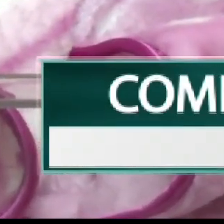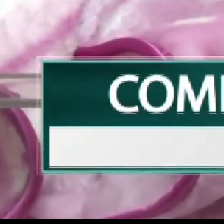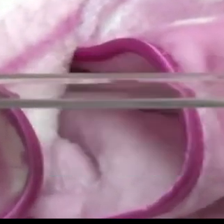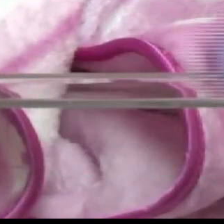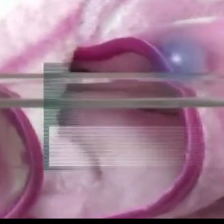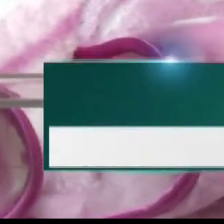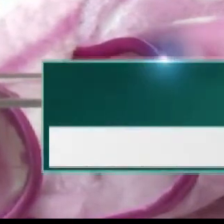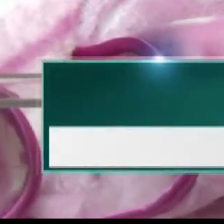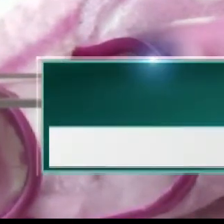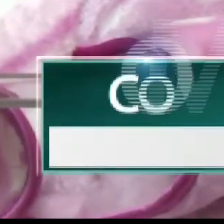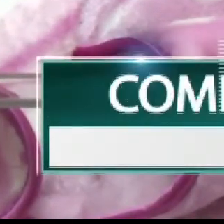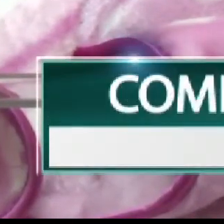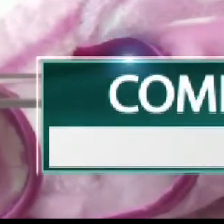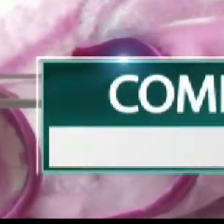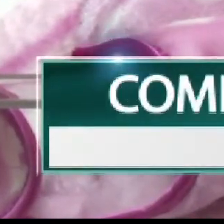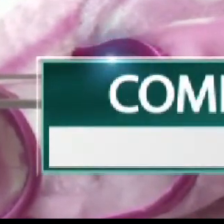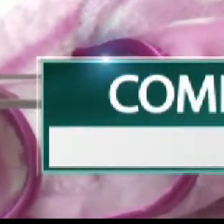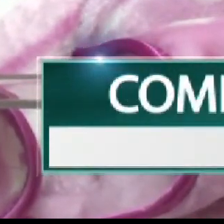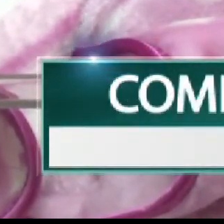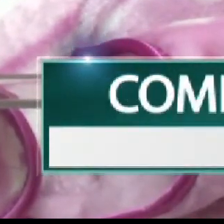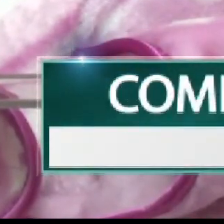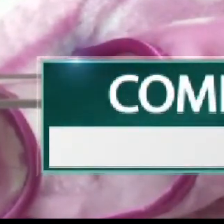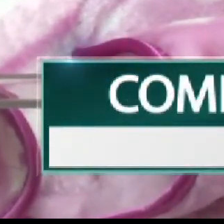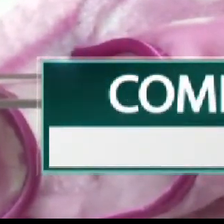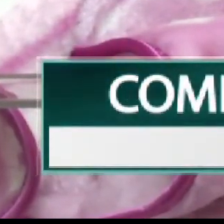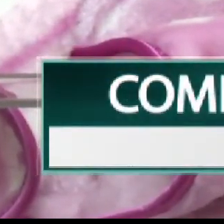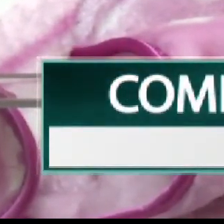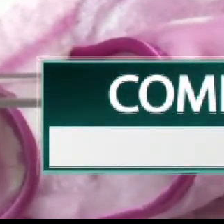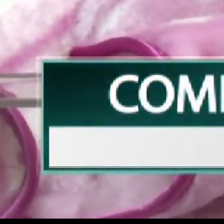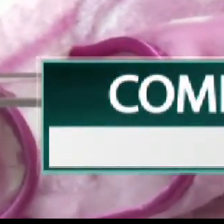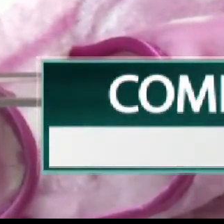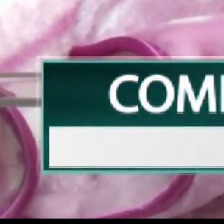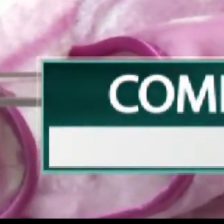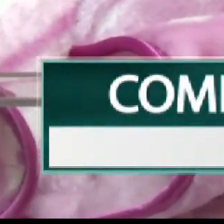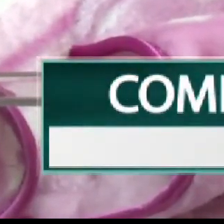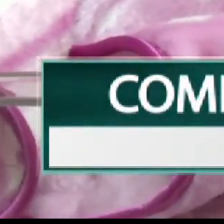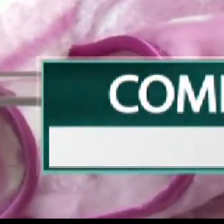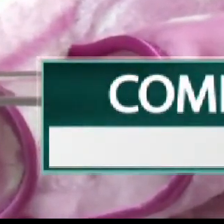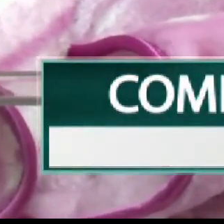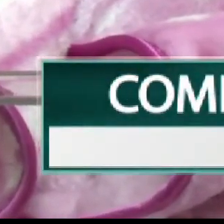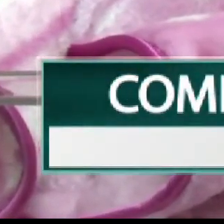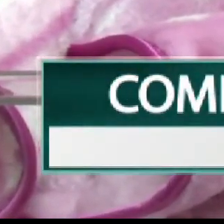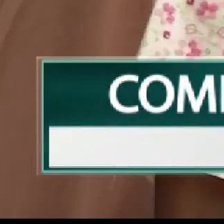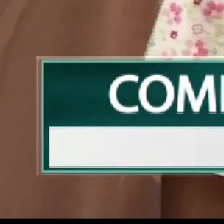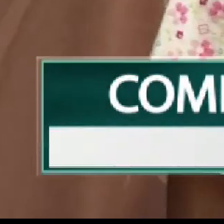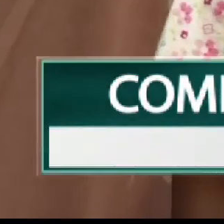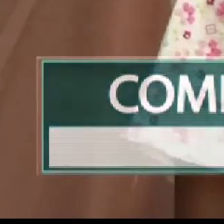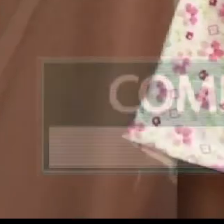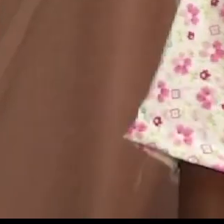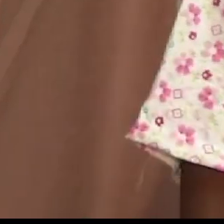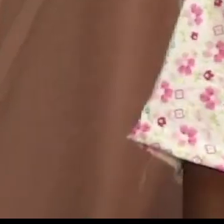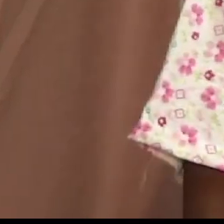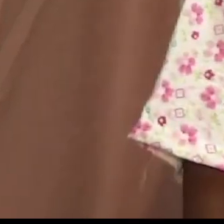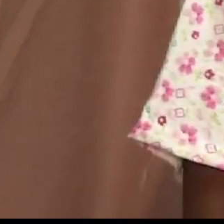And what this Independence morning, it's like, you guessed it, meet the new arrival coming up.